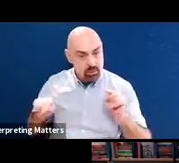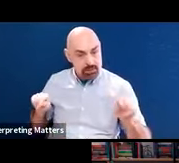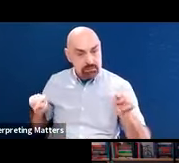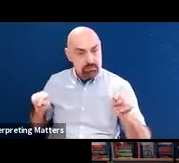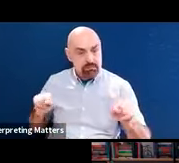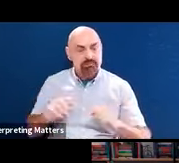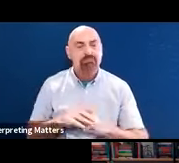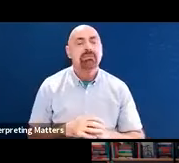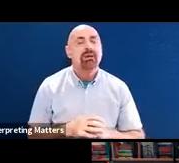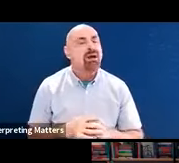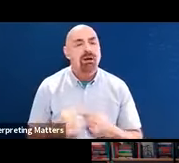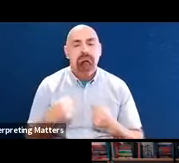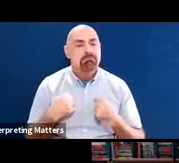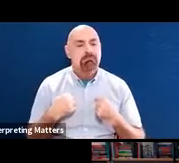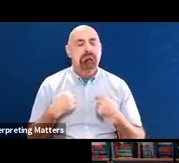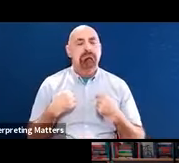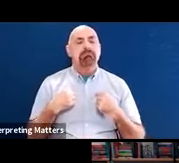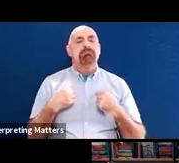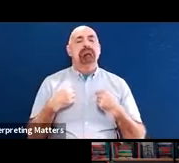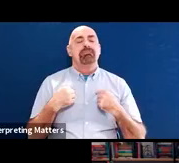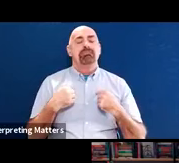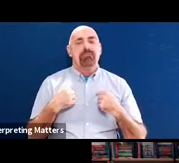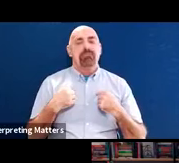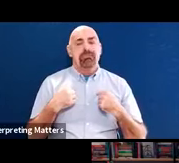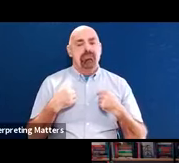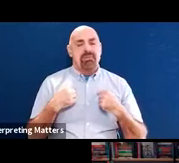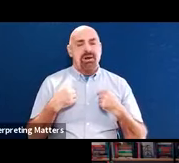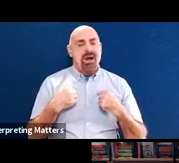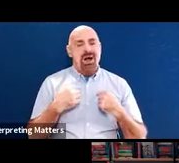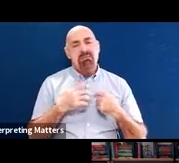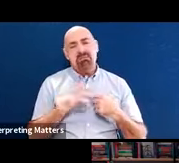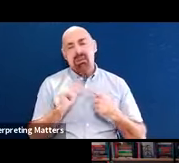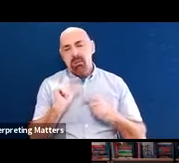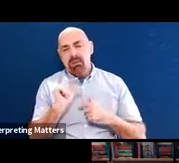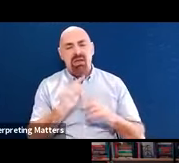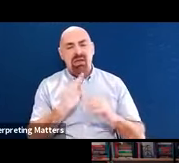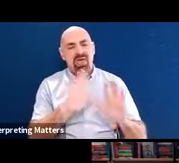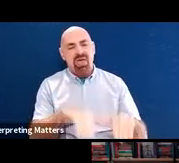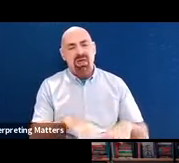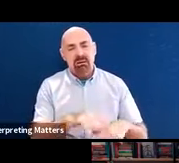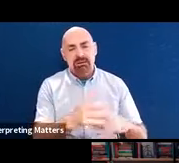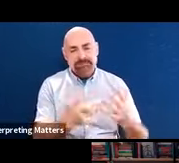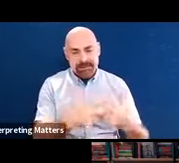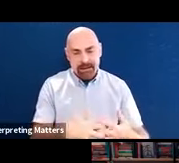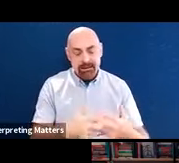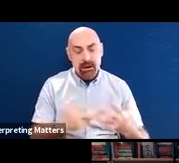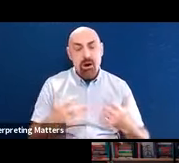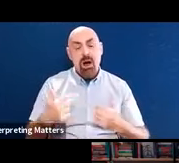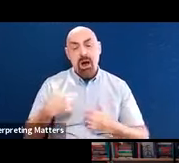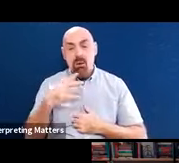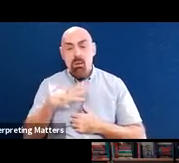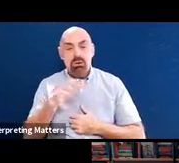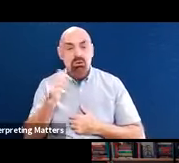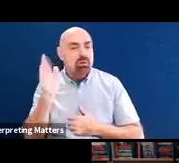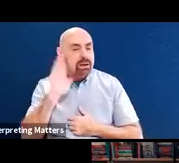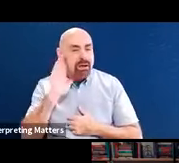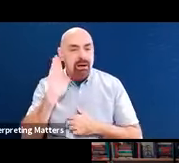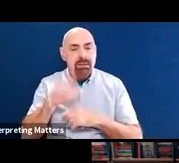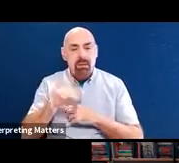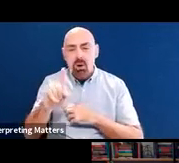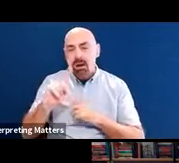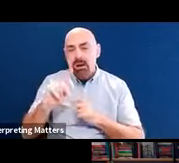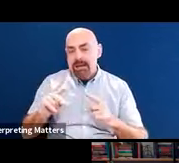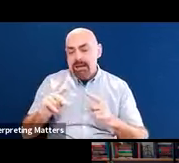less interested that everybody should be involved in tech, and more interested in thinking about the opportunities that and challenges that